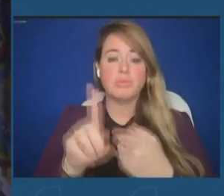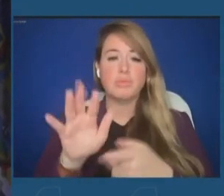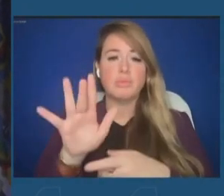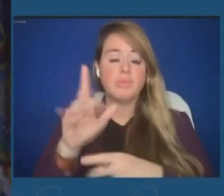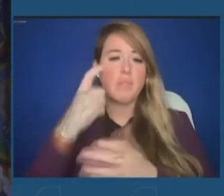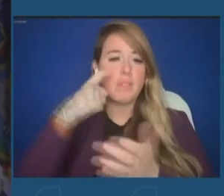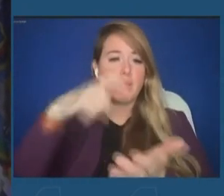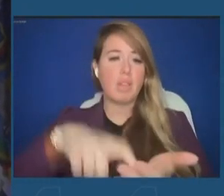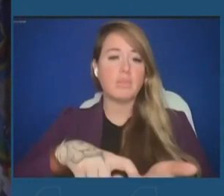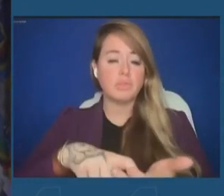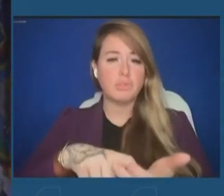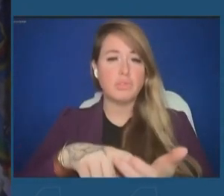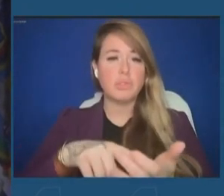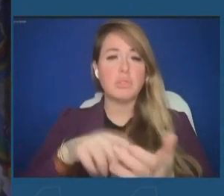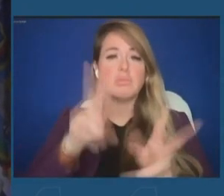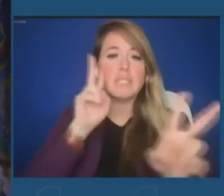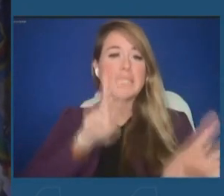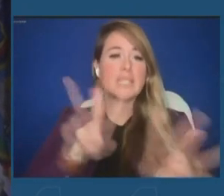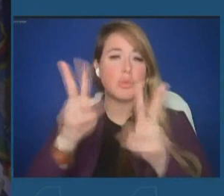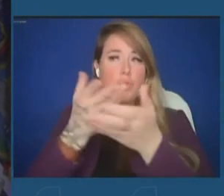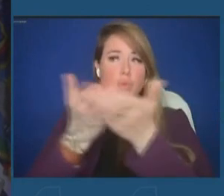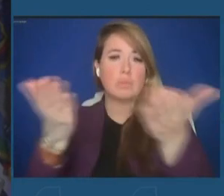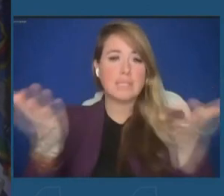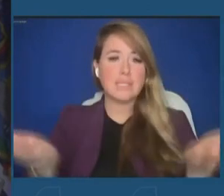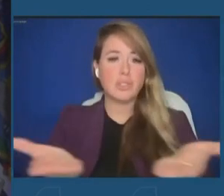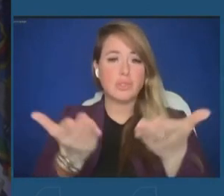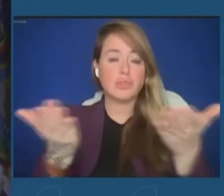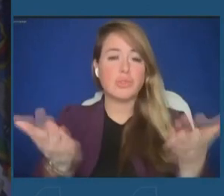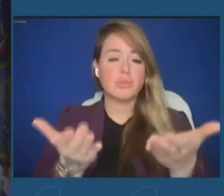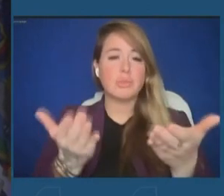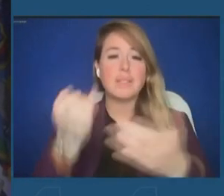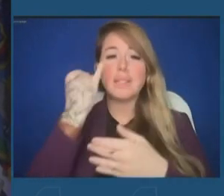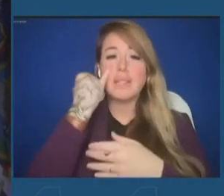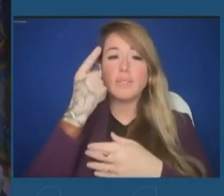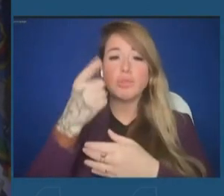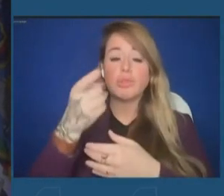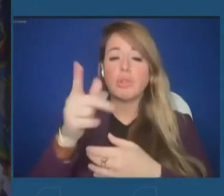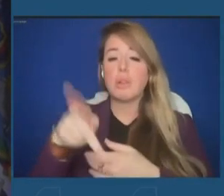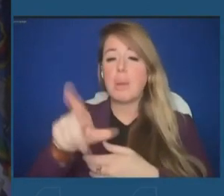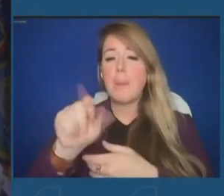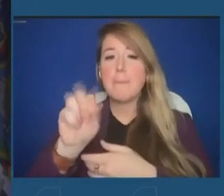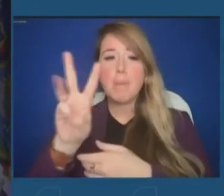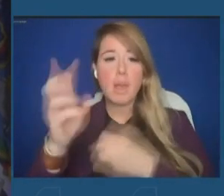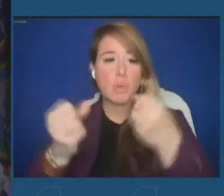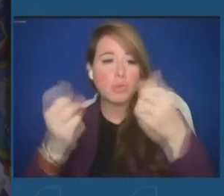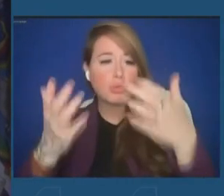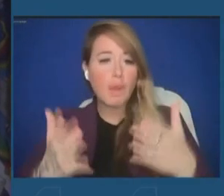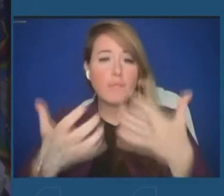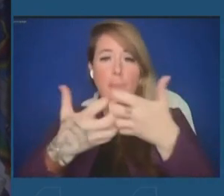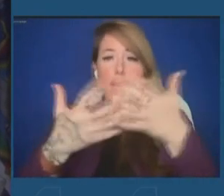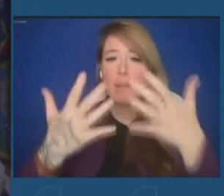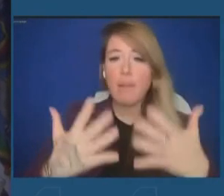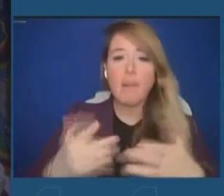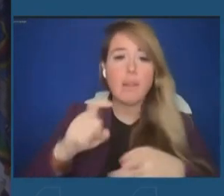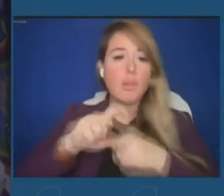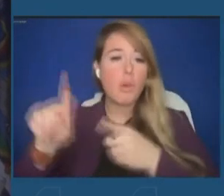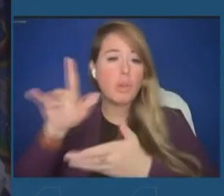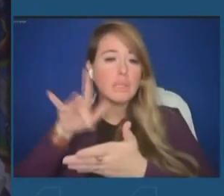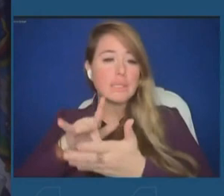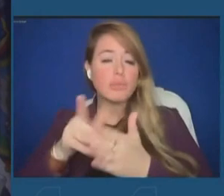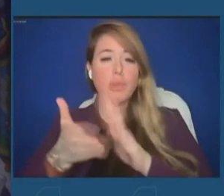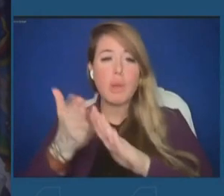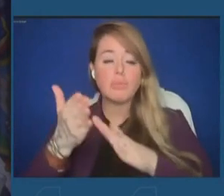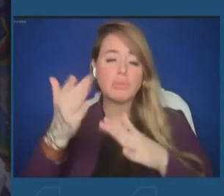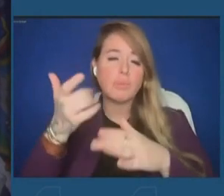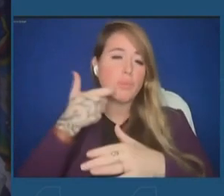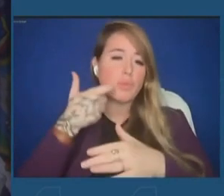acknowledge heroism among us. Whether you're a plow driver, a mechanic, a call center operator, first responder, just a normal citizen,